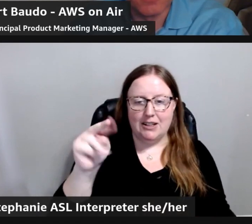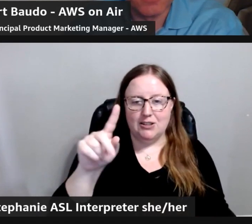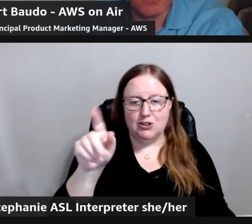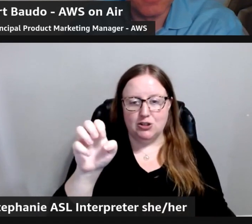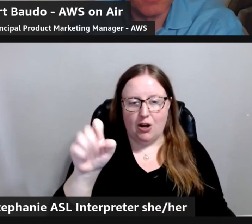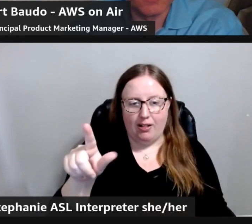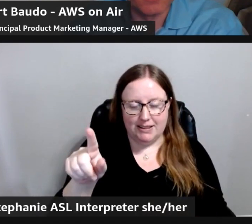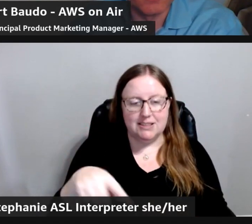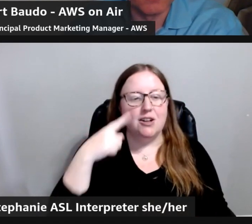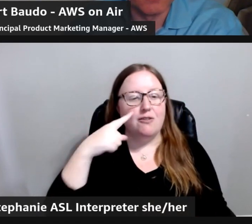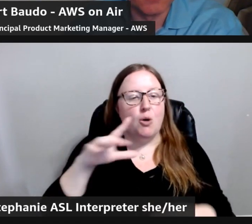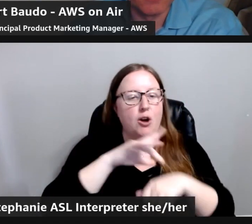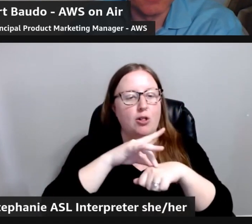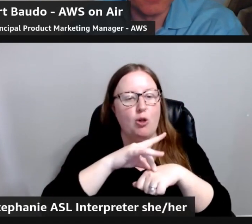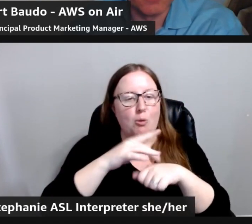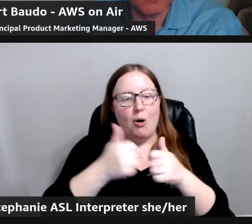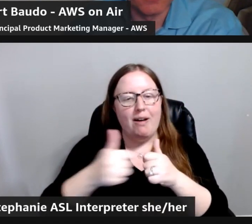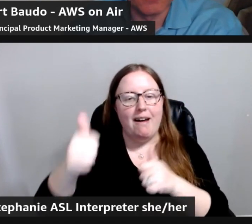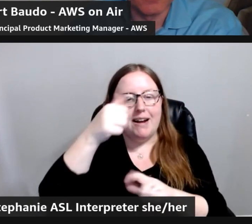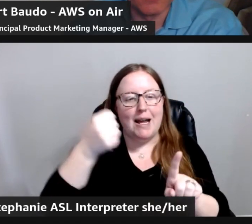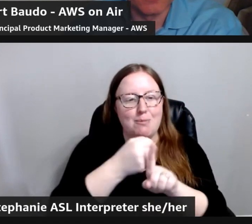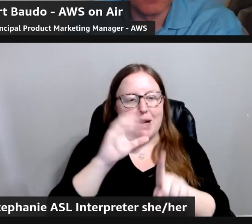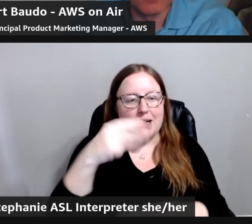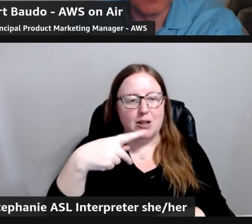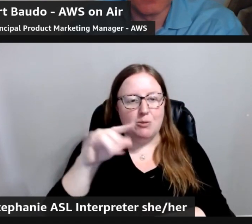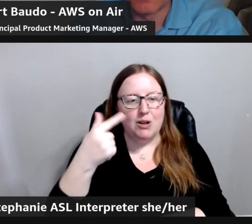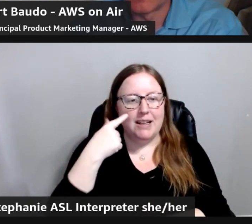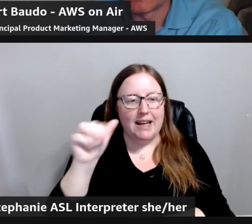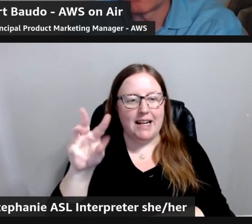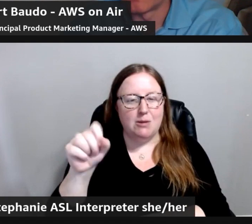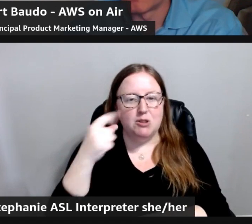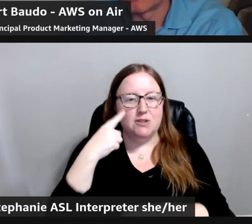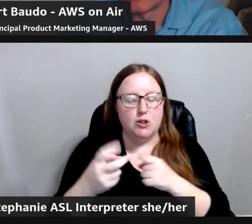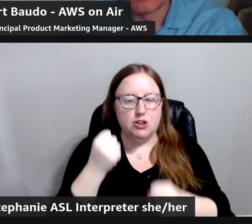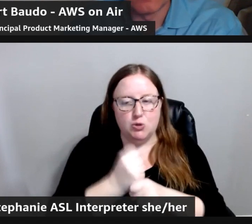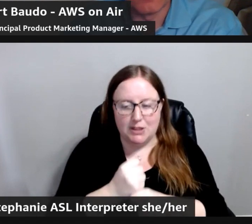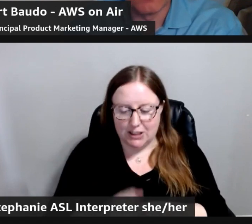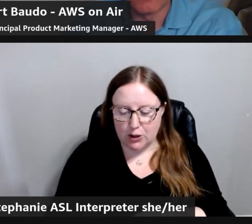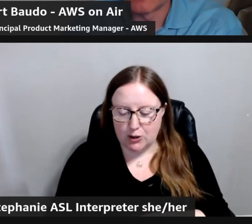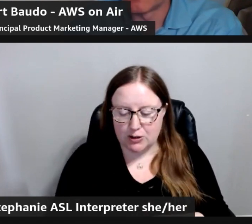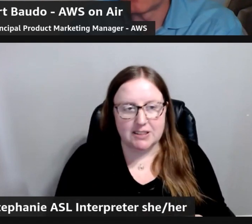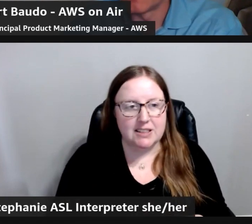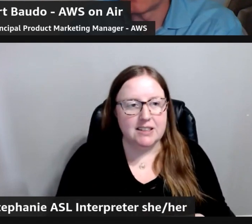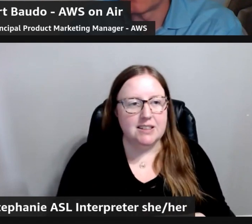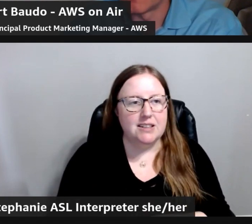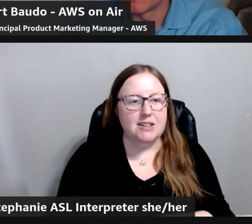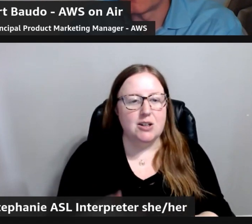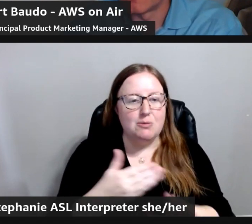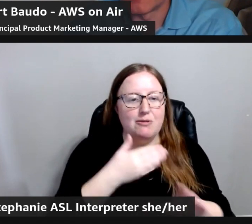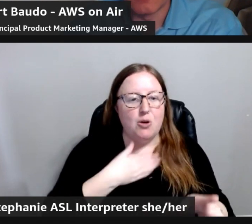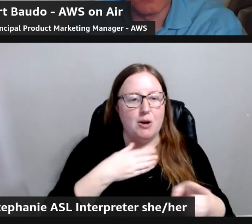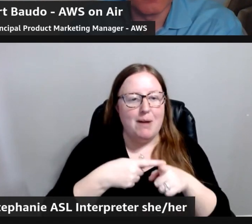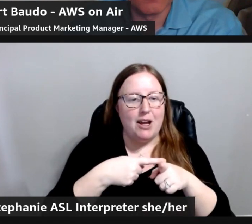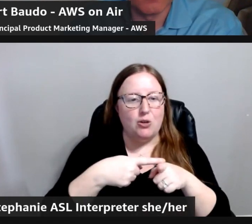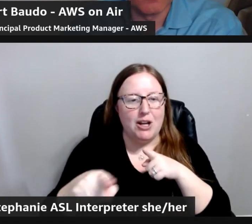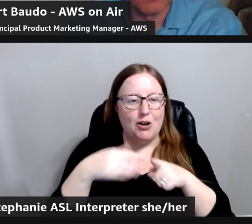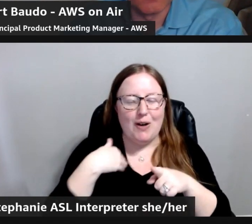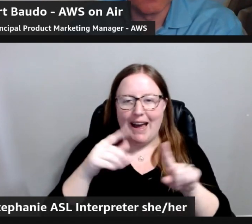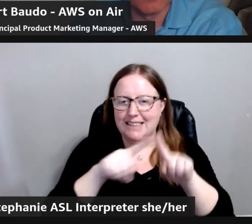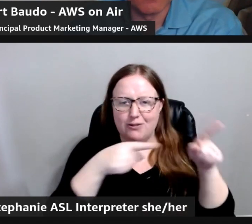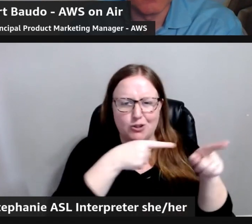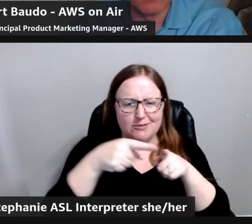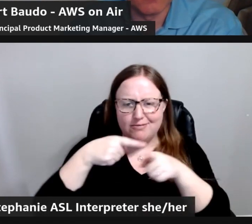impact computing at AWS. I've been at AWS for 2 years now and come from a career spent trying to figure out how different sectors